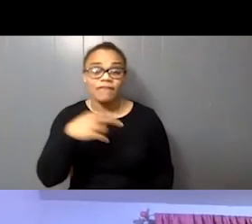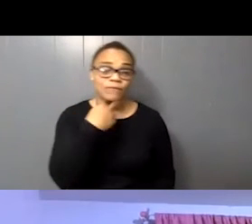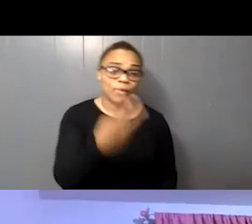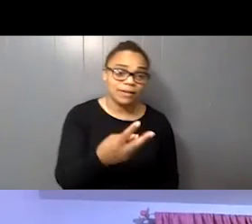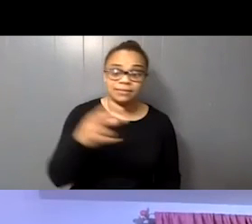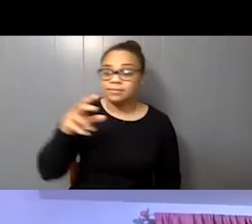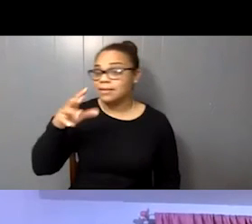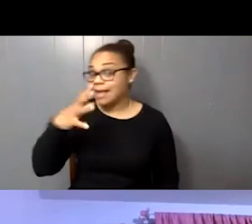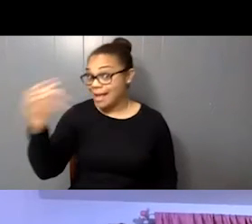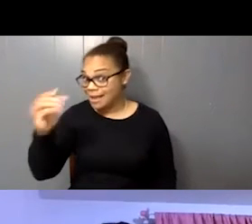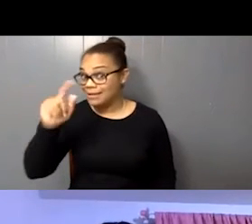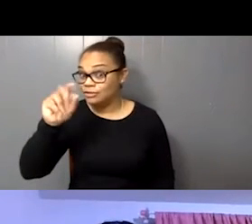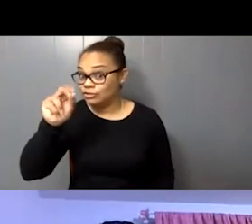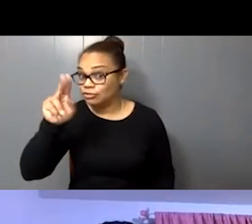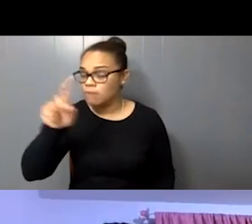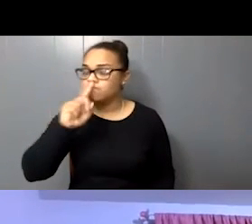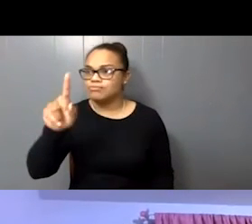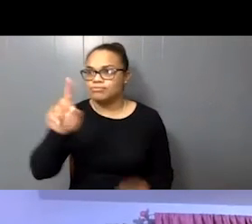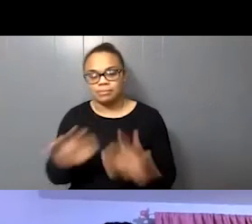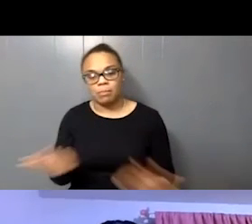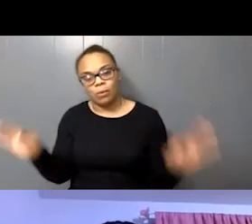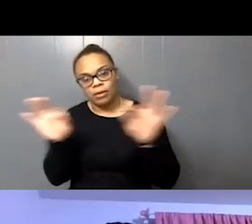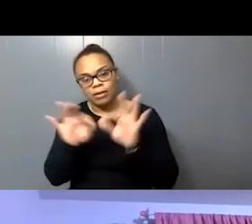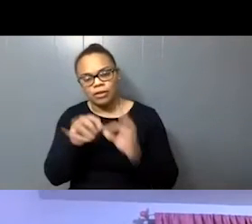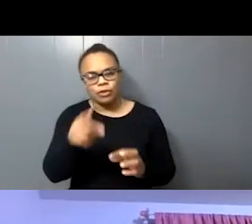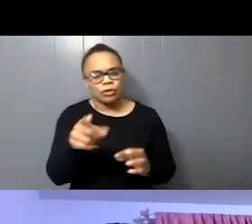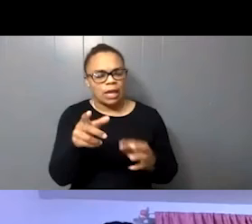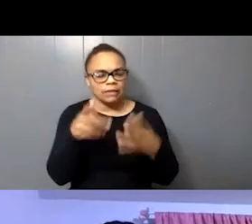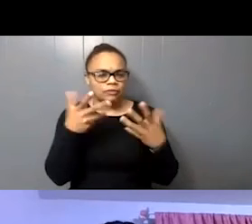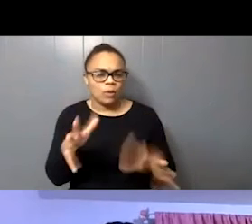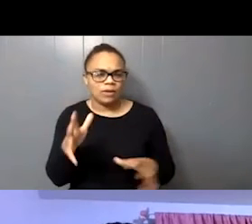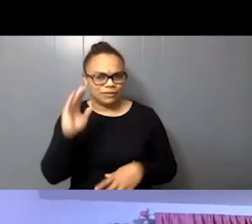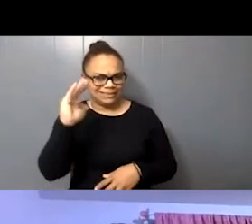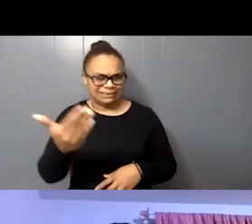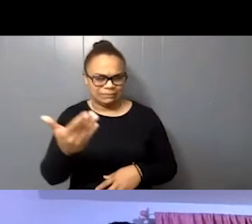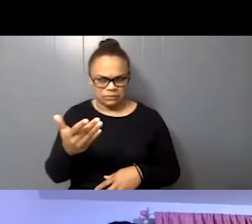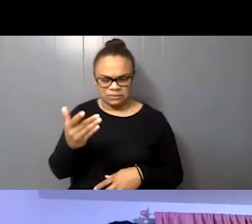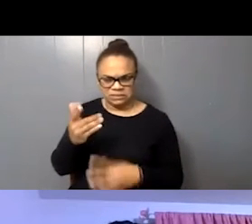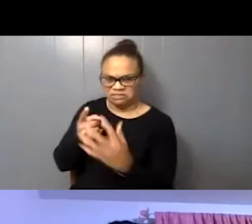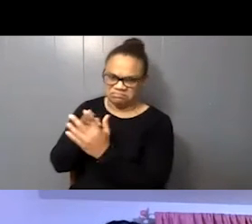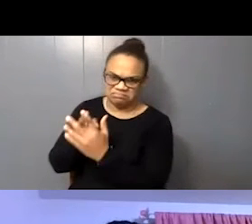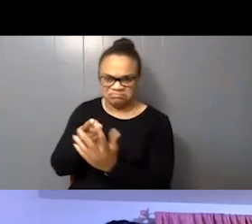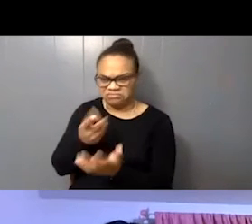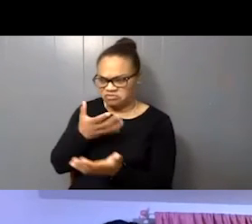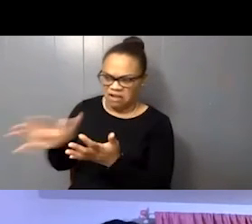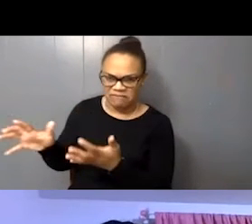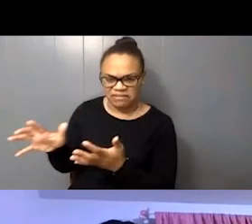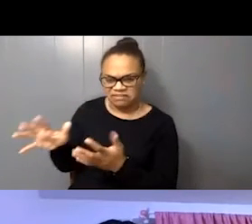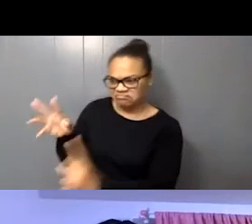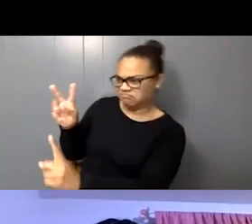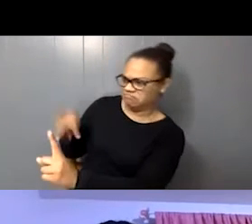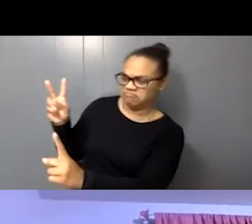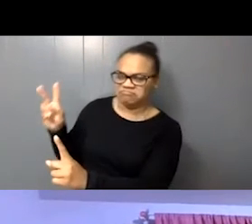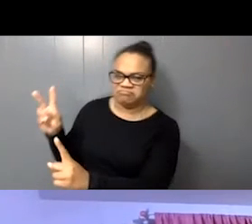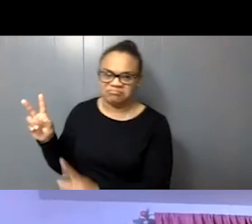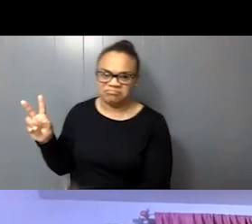because you don't want to come off as too harsh or judgmental or just like you don't want to hear what they have